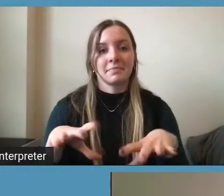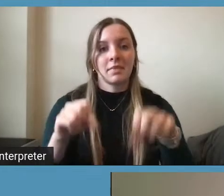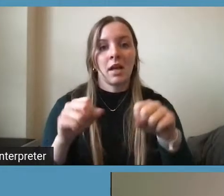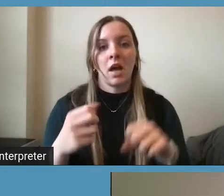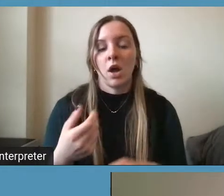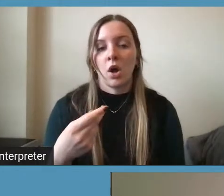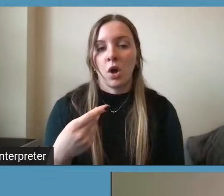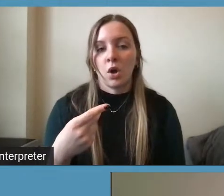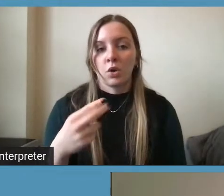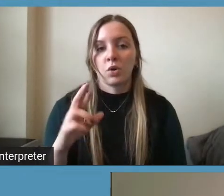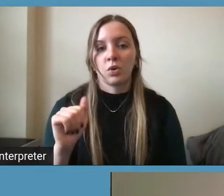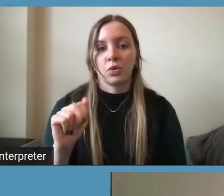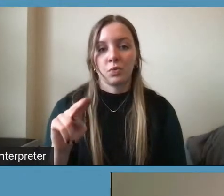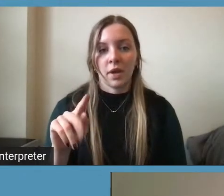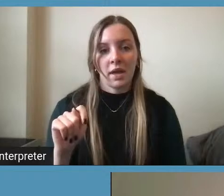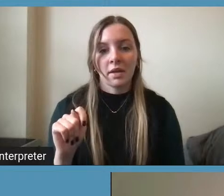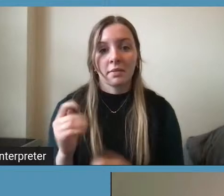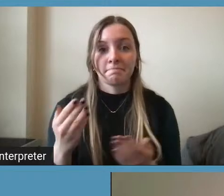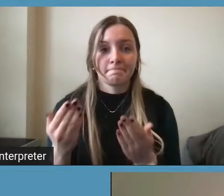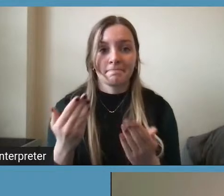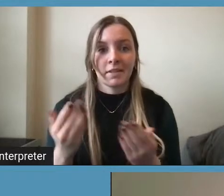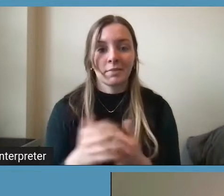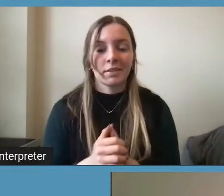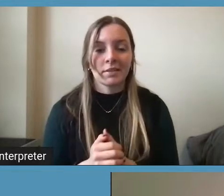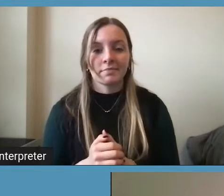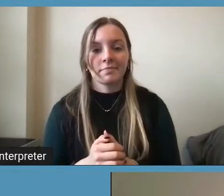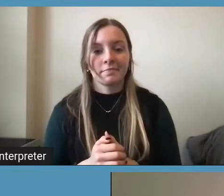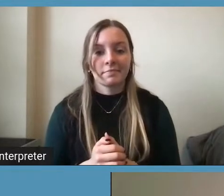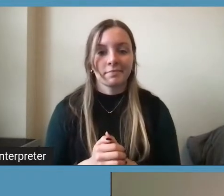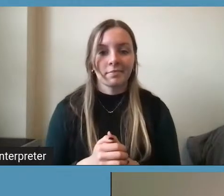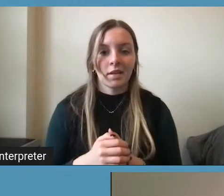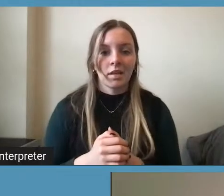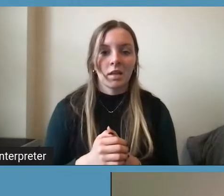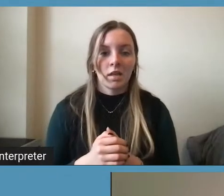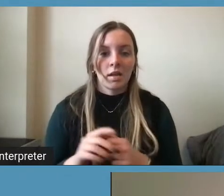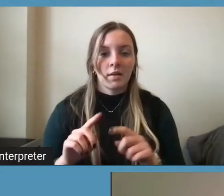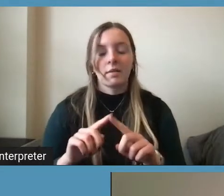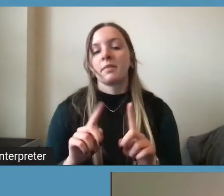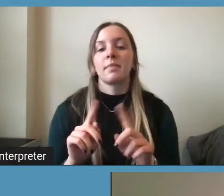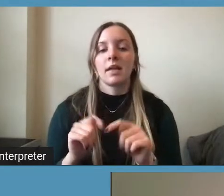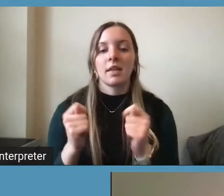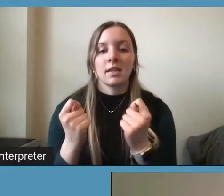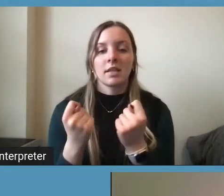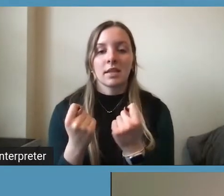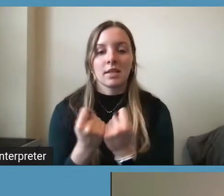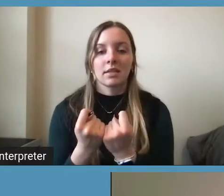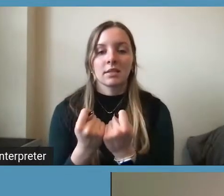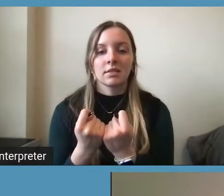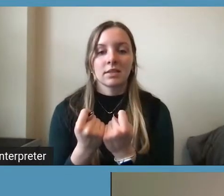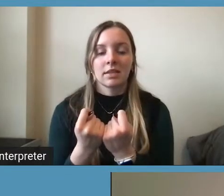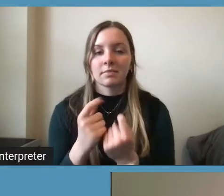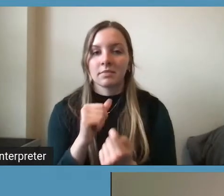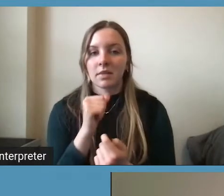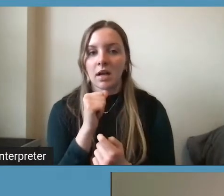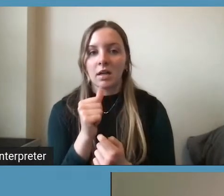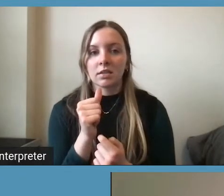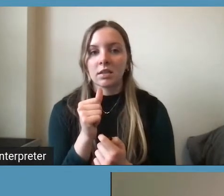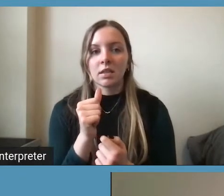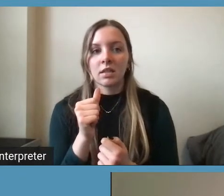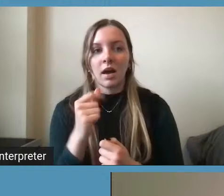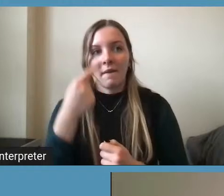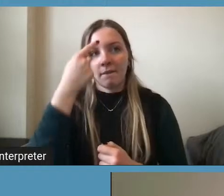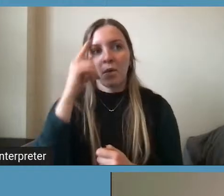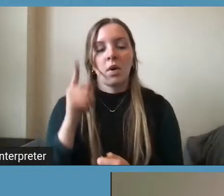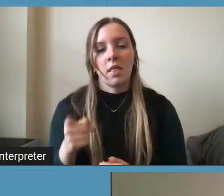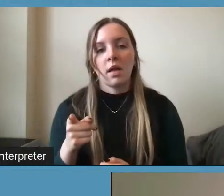were invited to do. That team of people is not going to learn to do this kind of imaging. It's not appropriate. They had a research question in a research